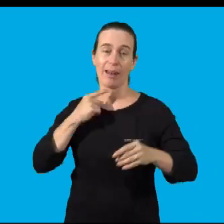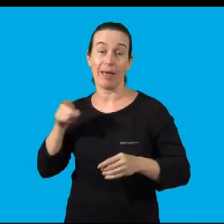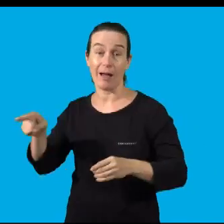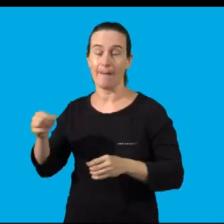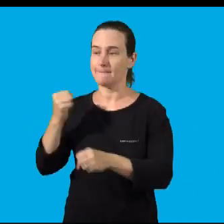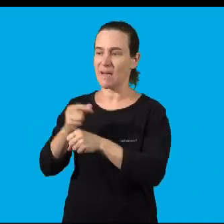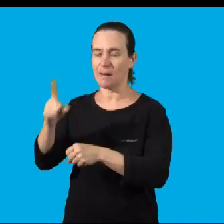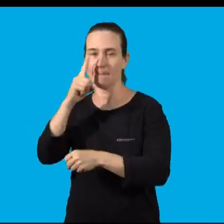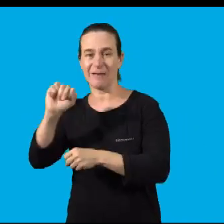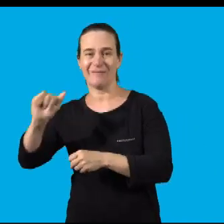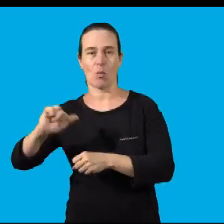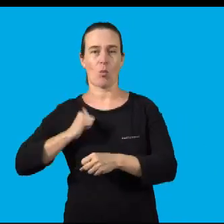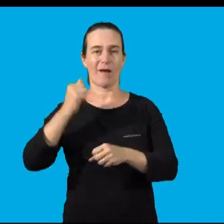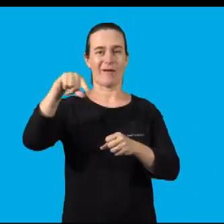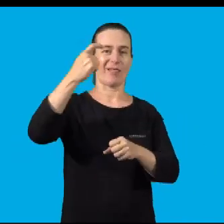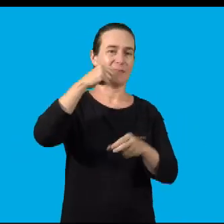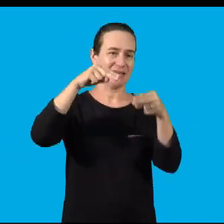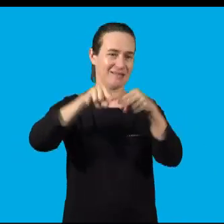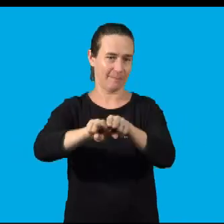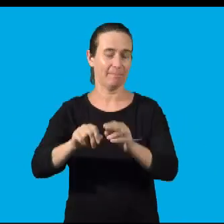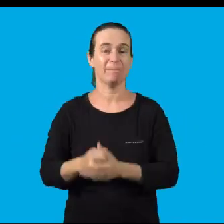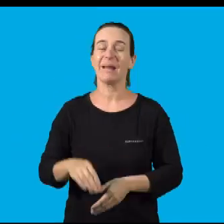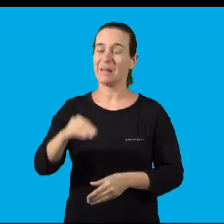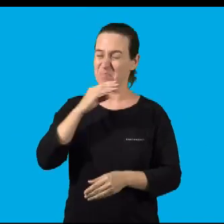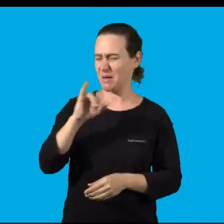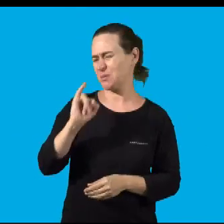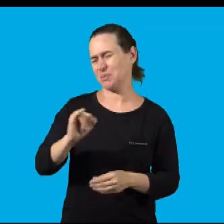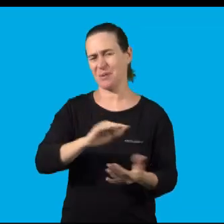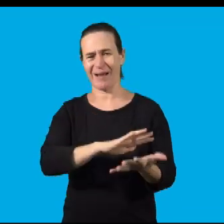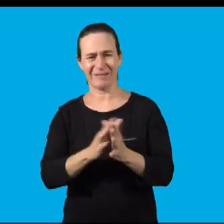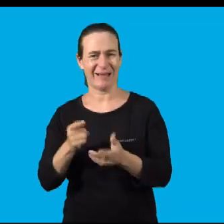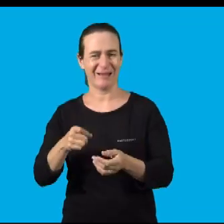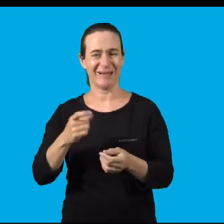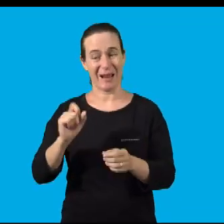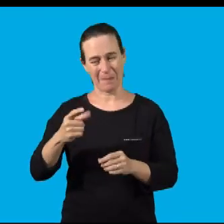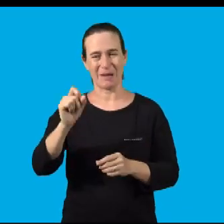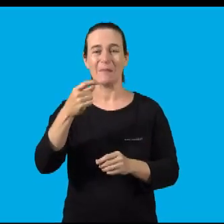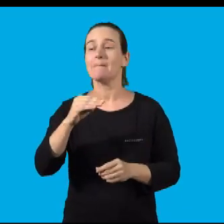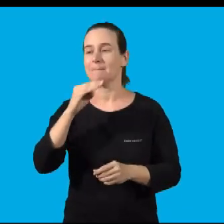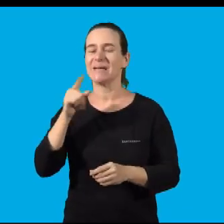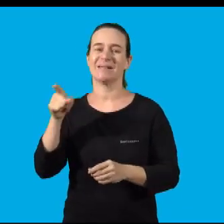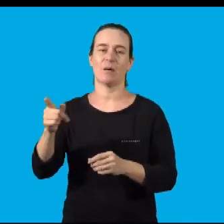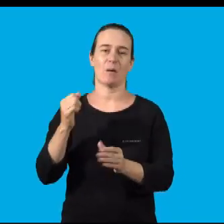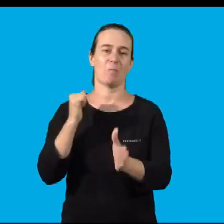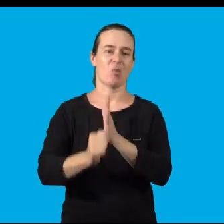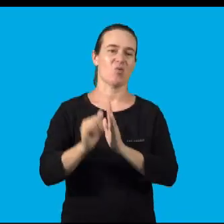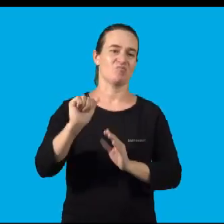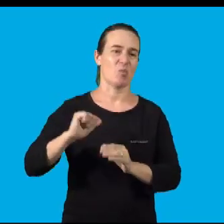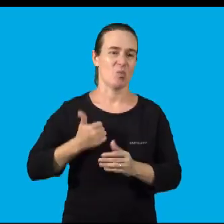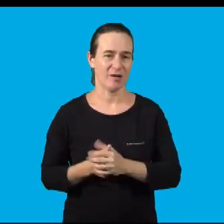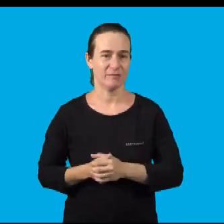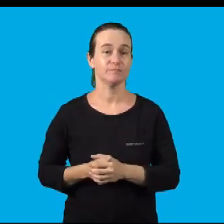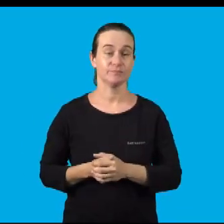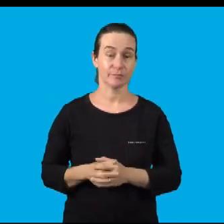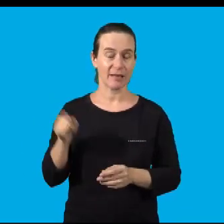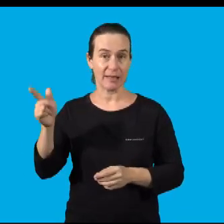wife, Desdemona, is unfaithful, leading to jealousy, tragedy, and the murder of Desdemona. Upon hearing the